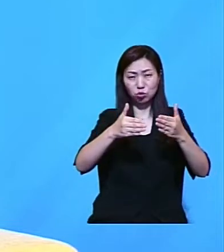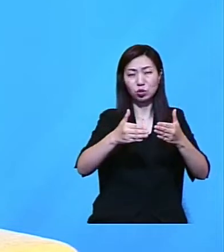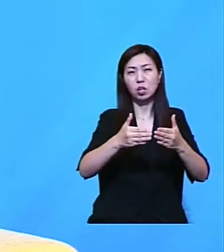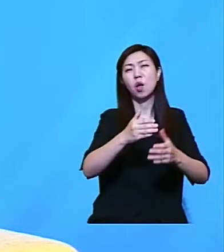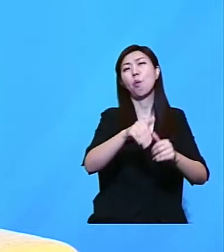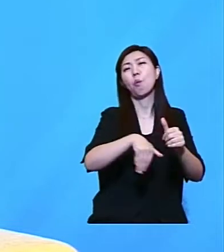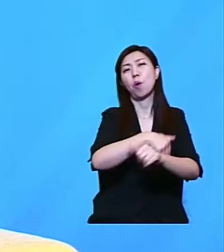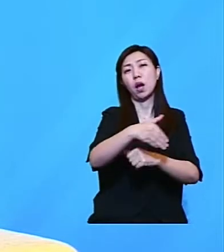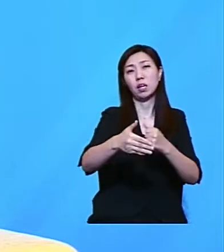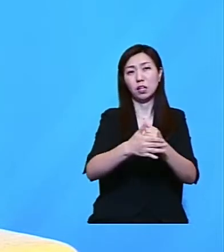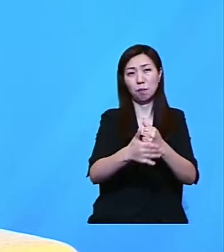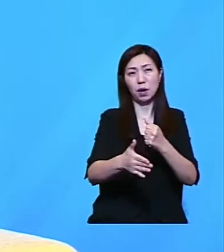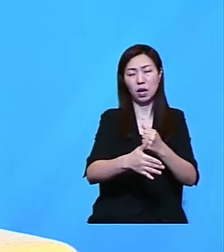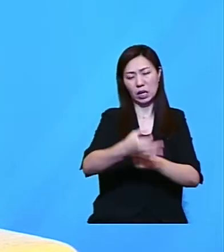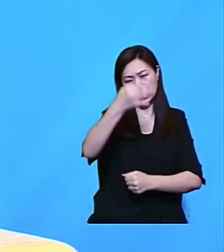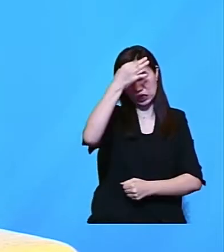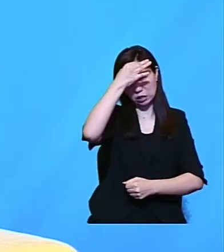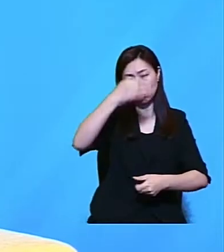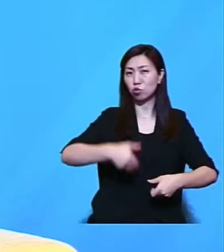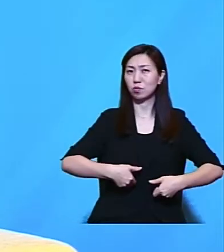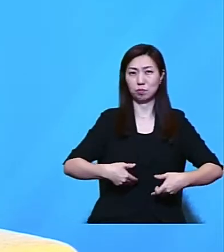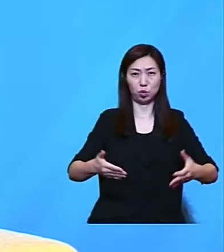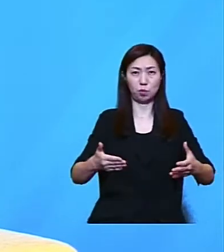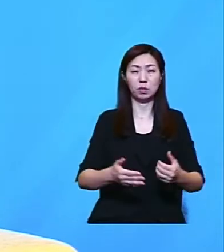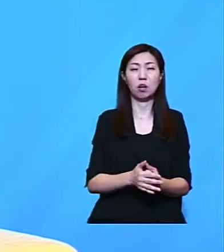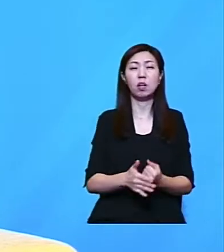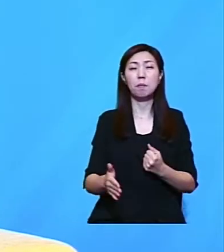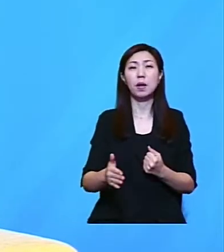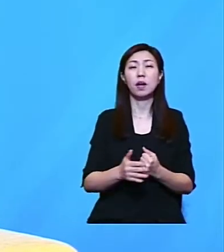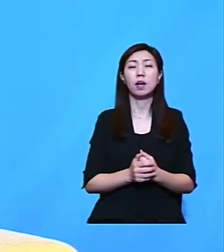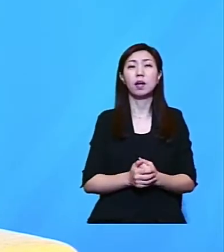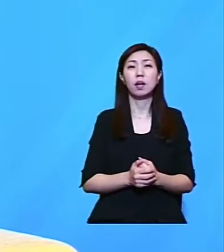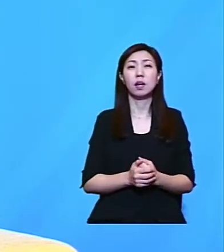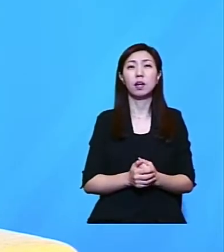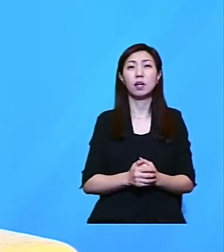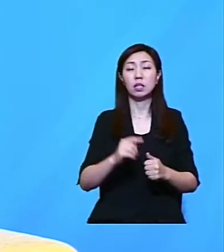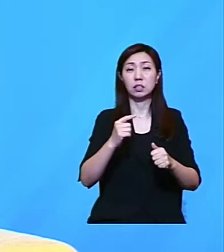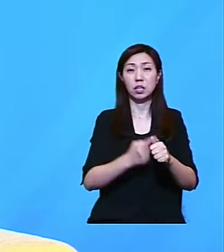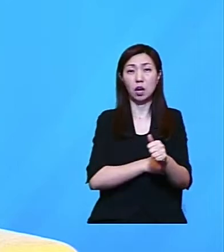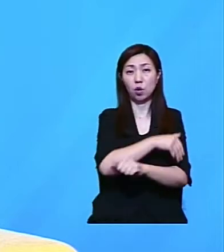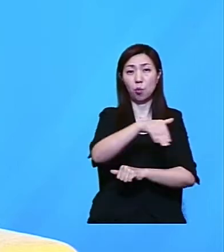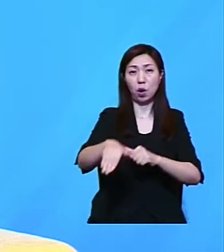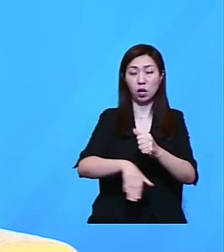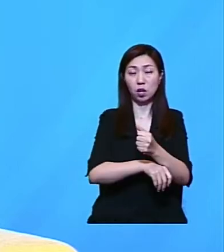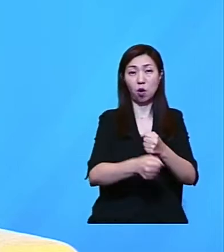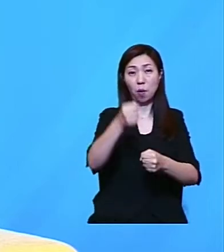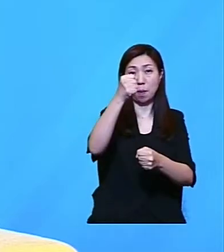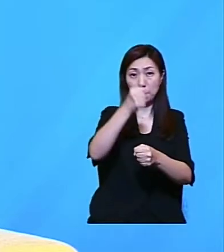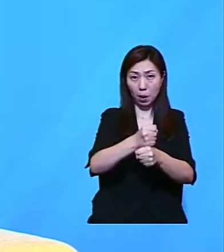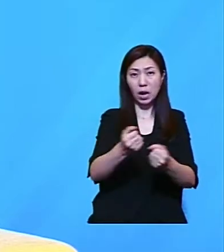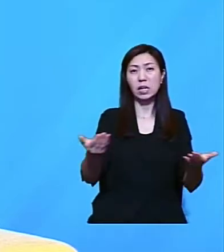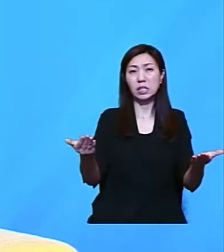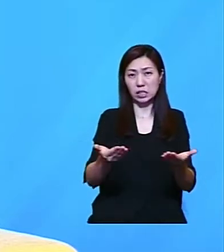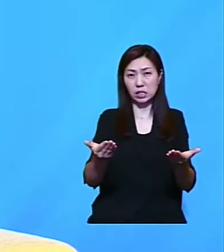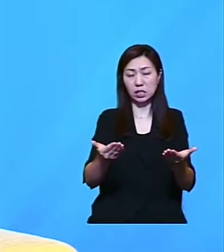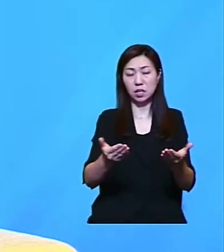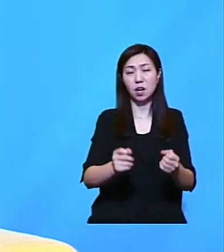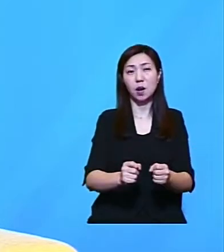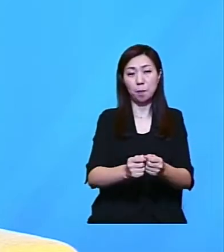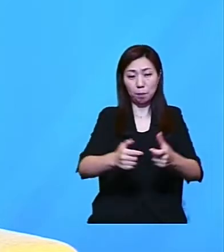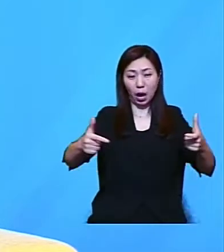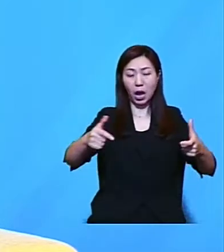great opportunity for green recovery and then building sustainable livelihoods,